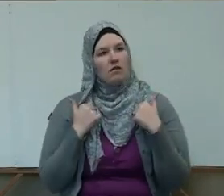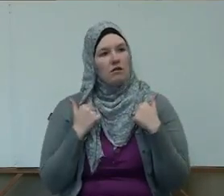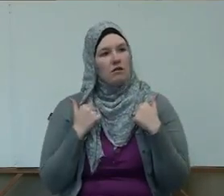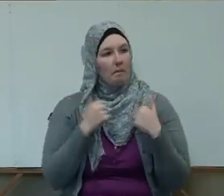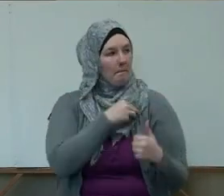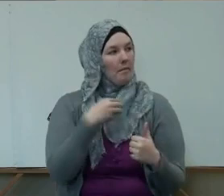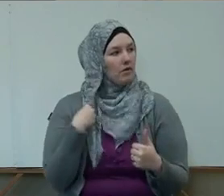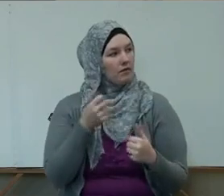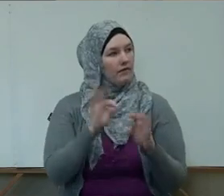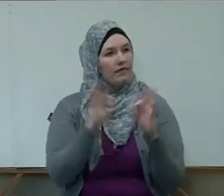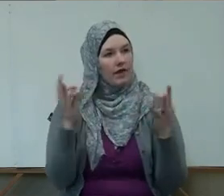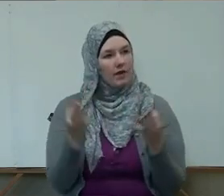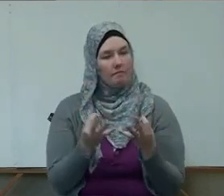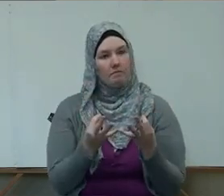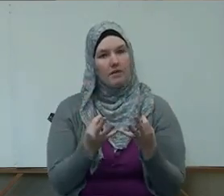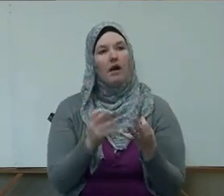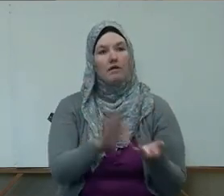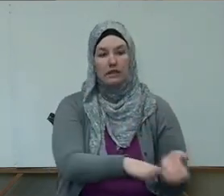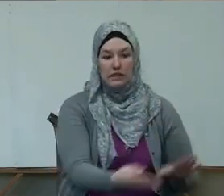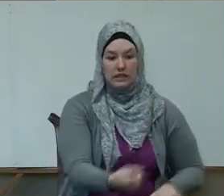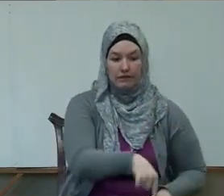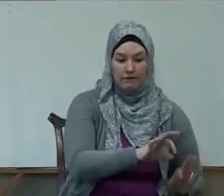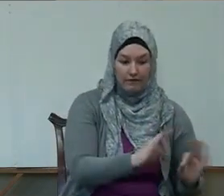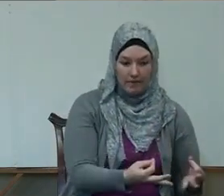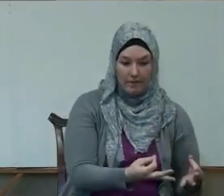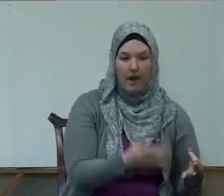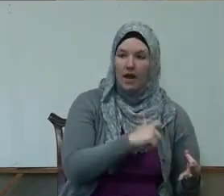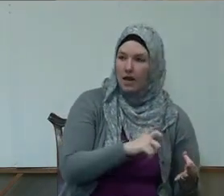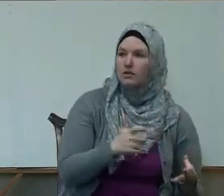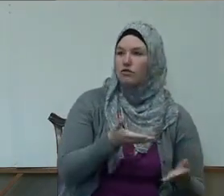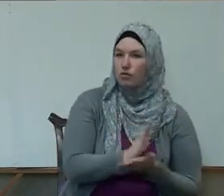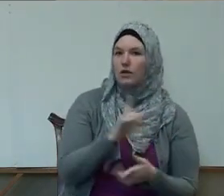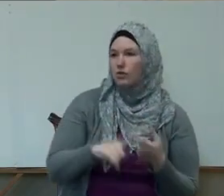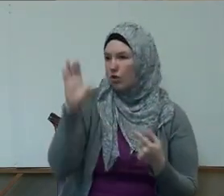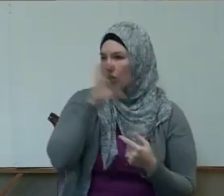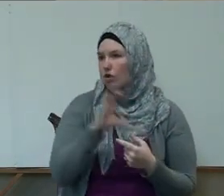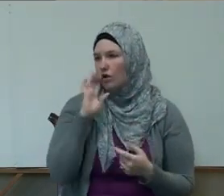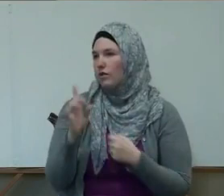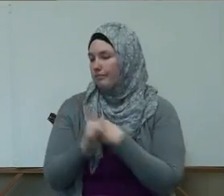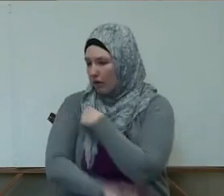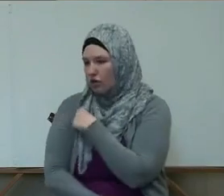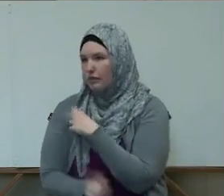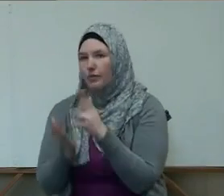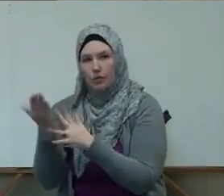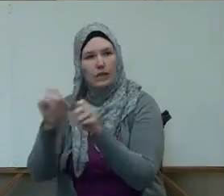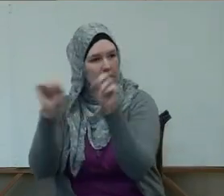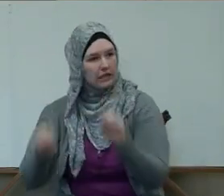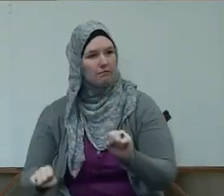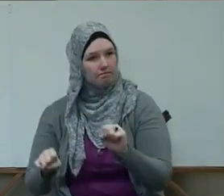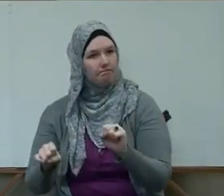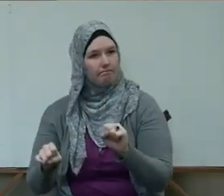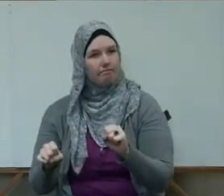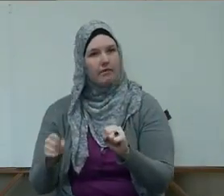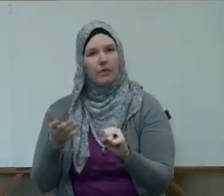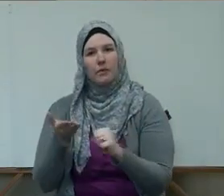the surviving members of the family of the deceased, they have the right to seek retribution through the system, through